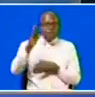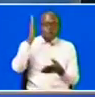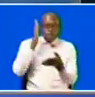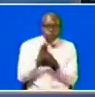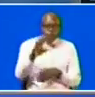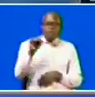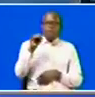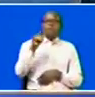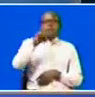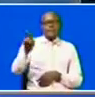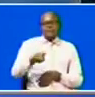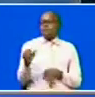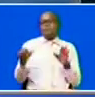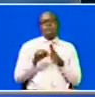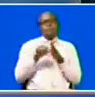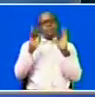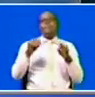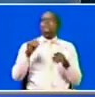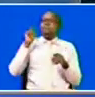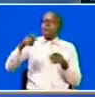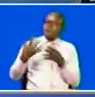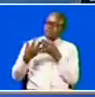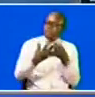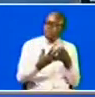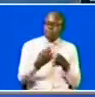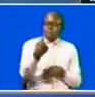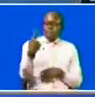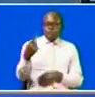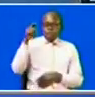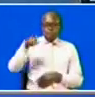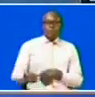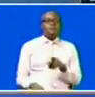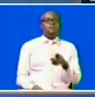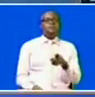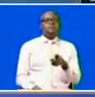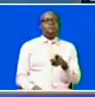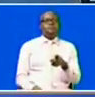delay. What is the problem? Everybody,